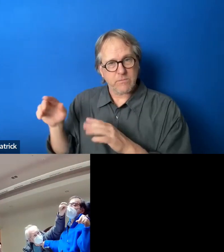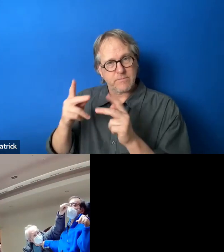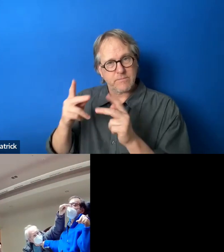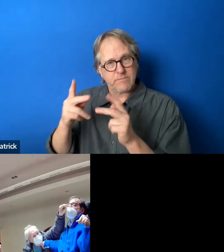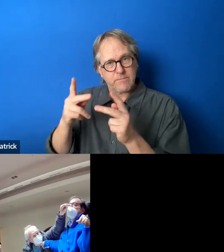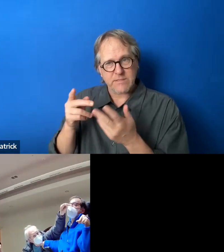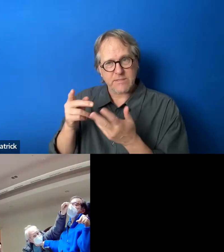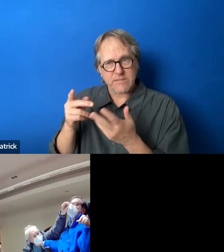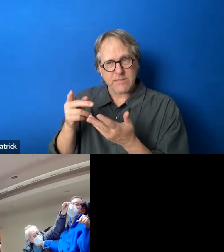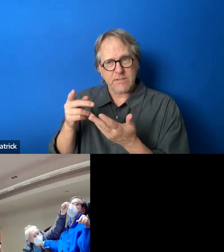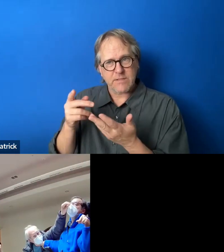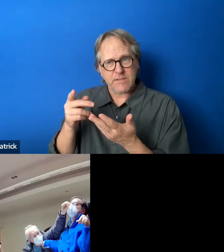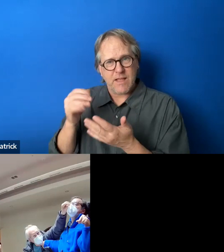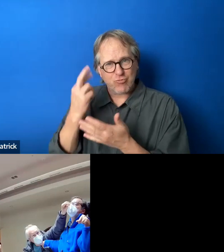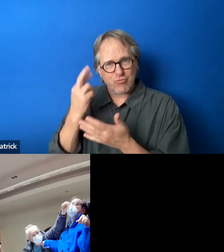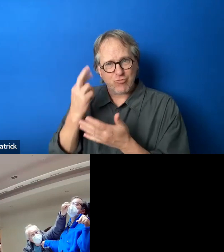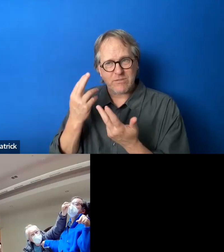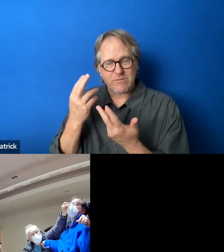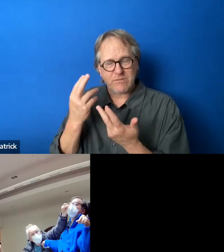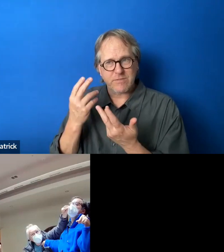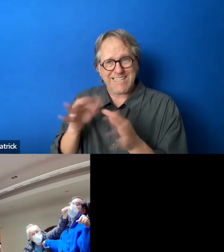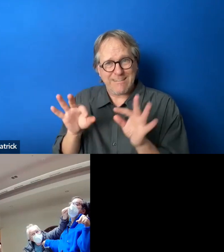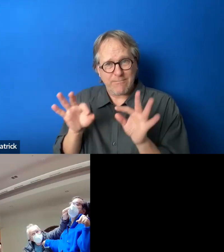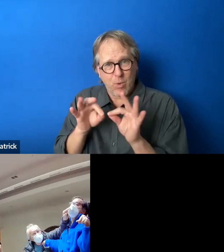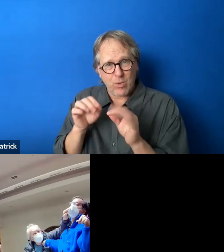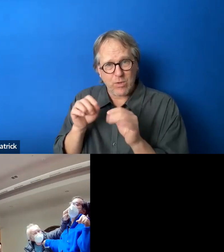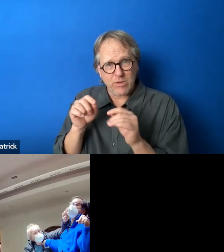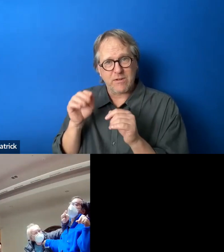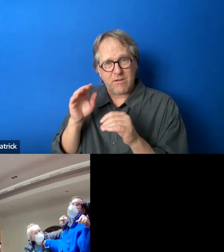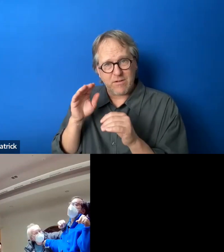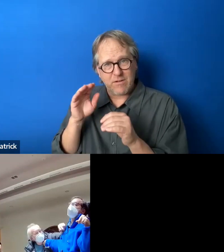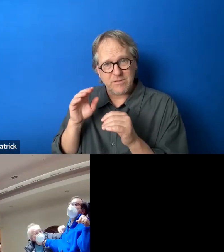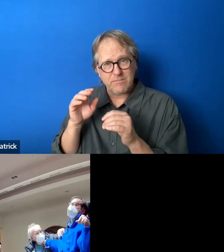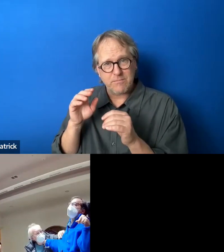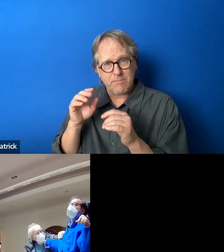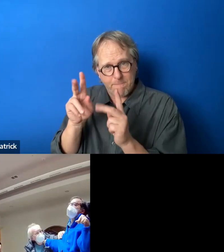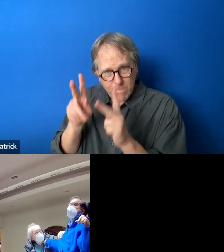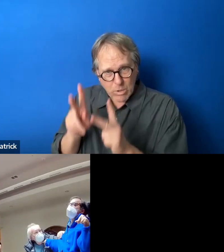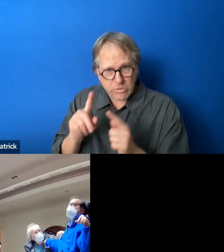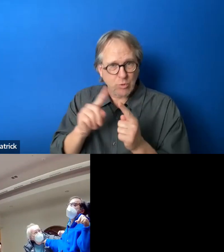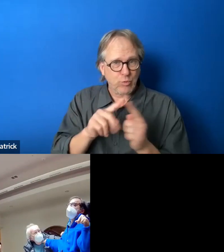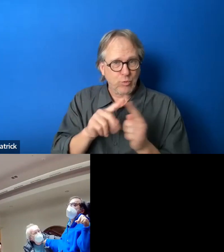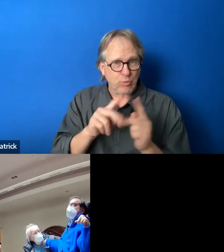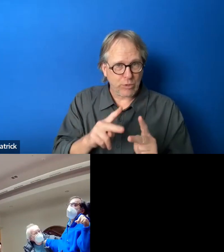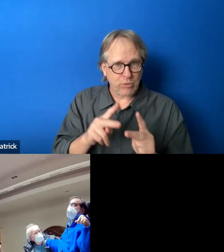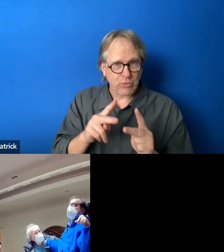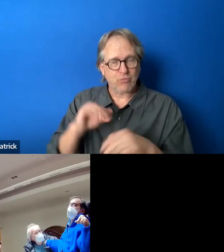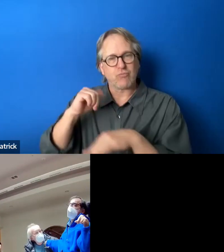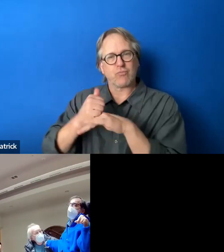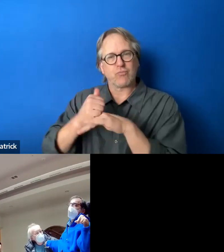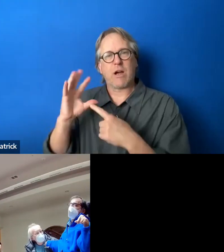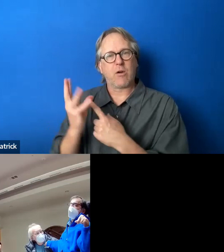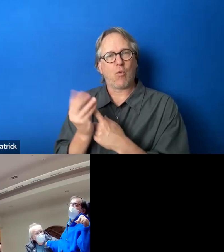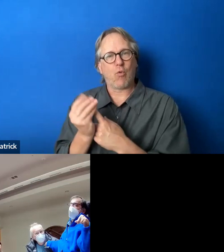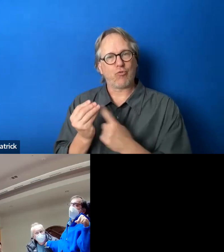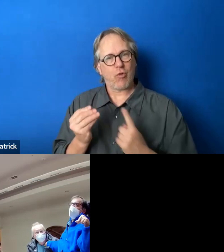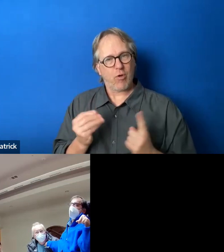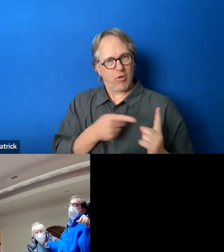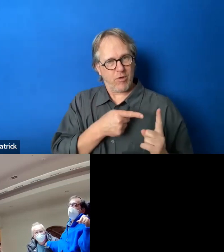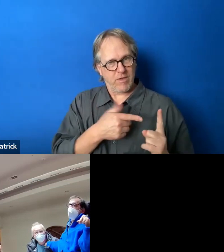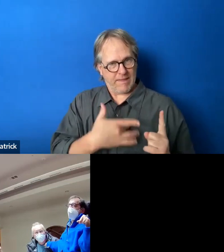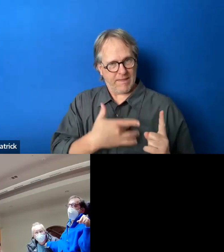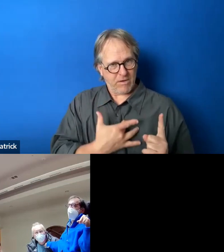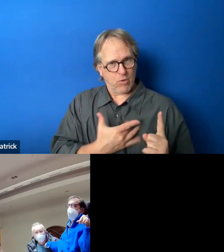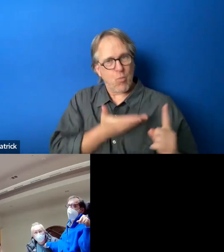It's part of why it's so important for us at that level to be creating a culture of acceptance.